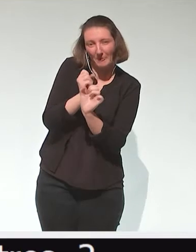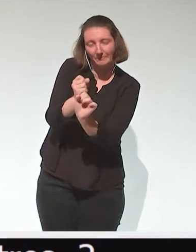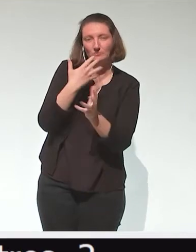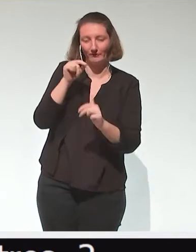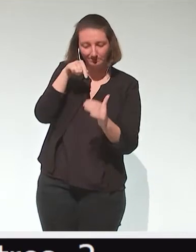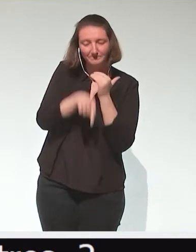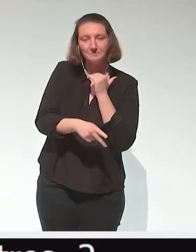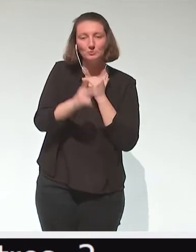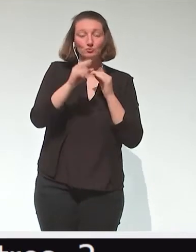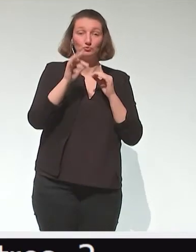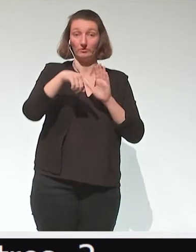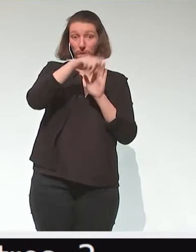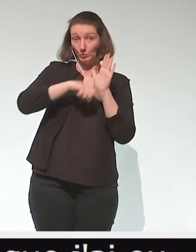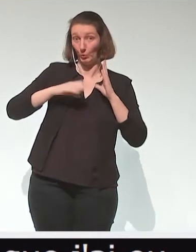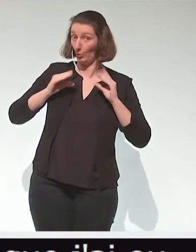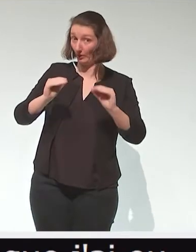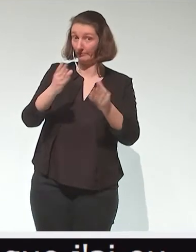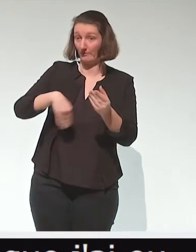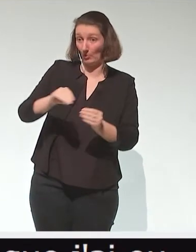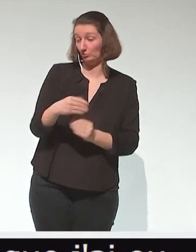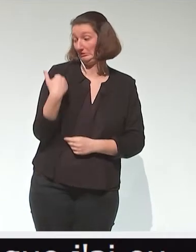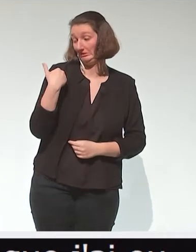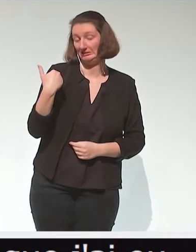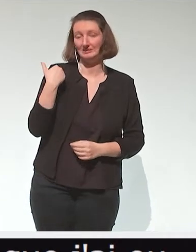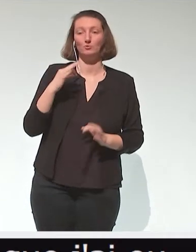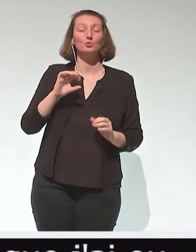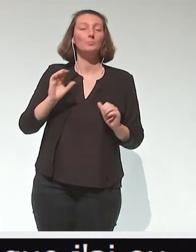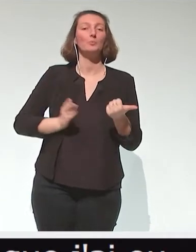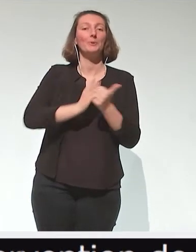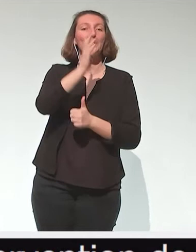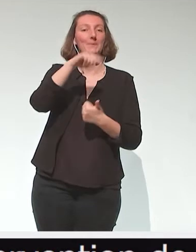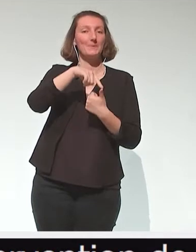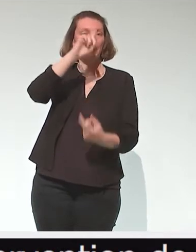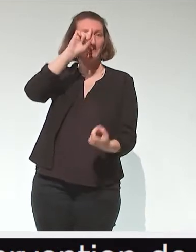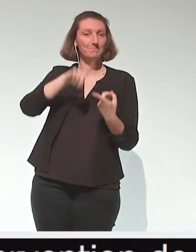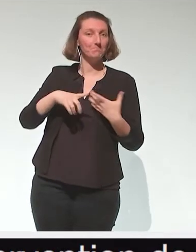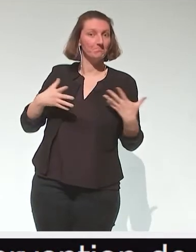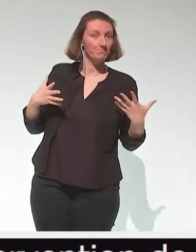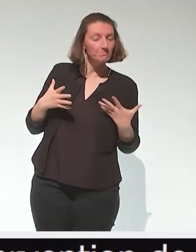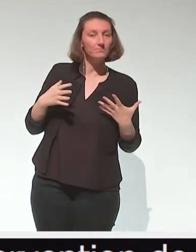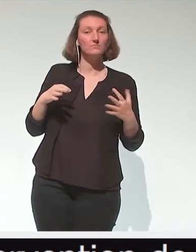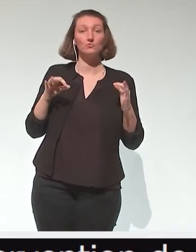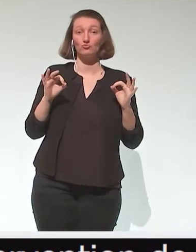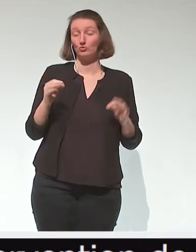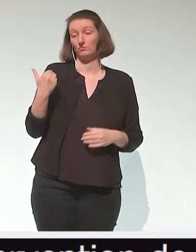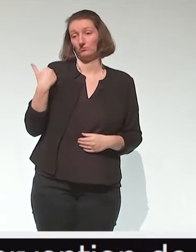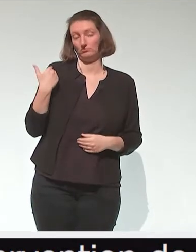So the first, it's a very hands-on measure, actually, and a recent one. Measure number one,